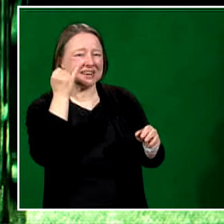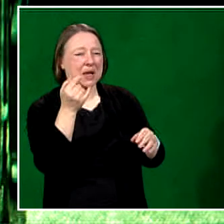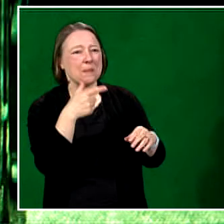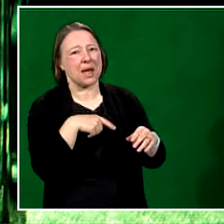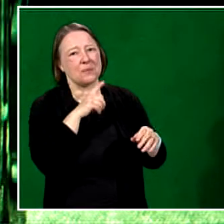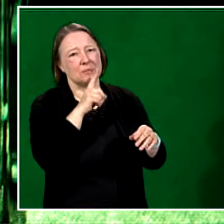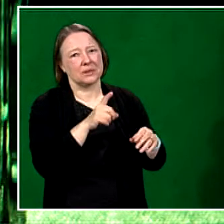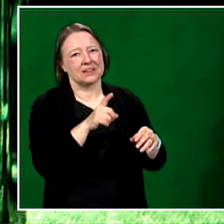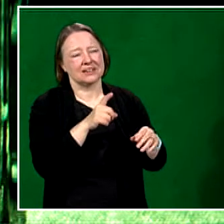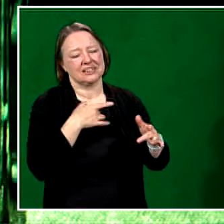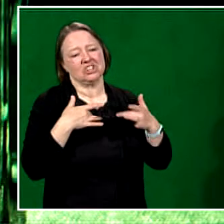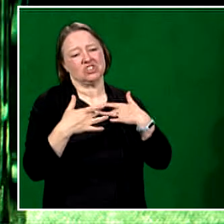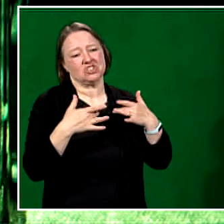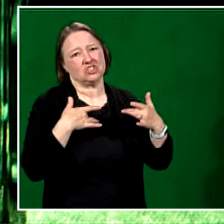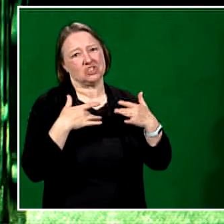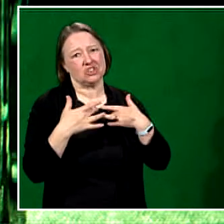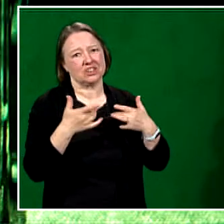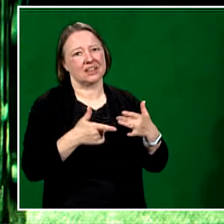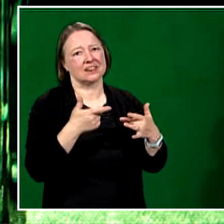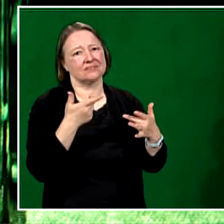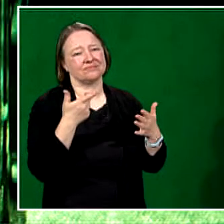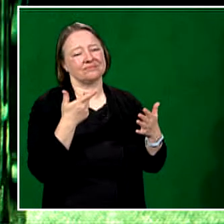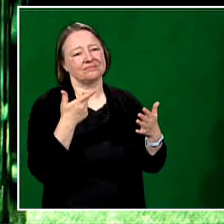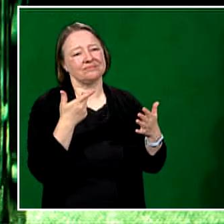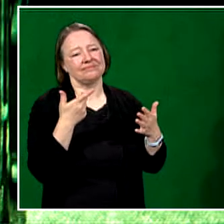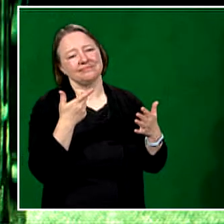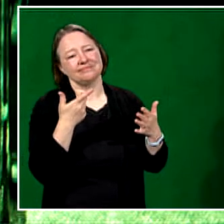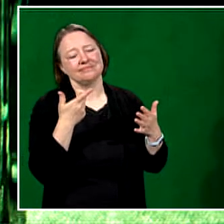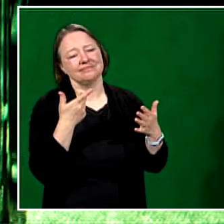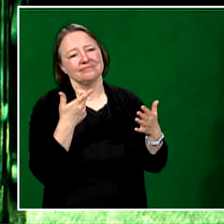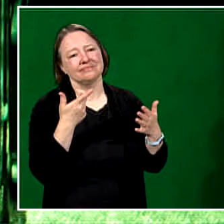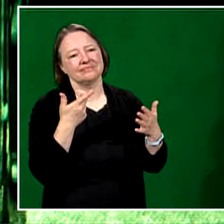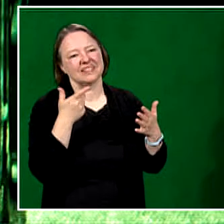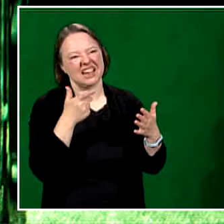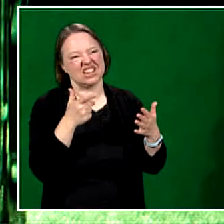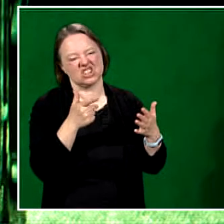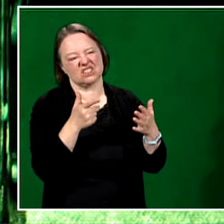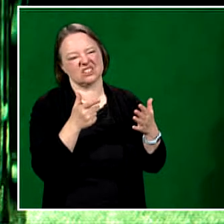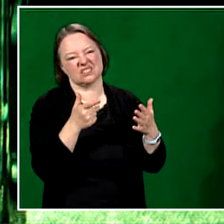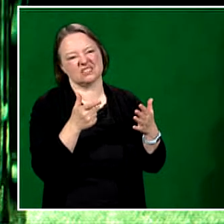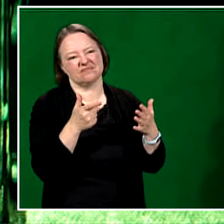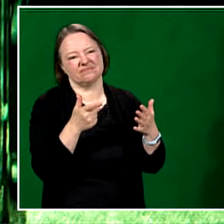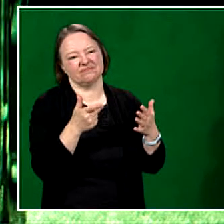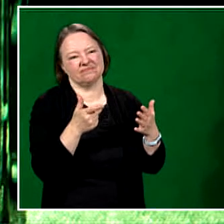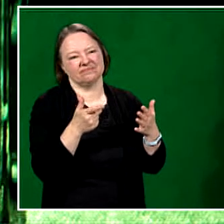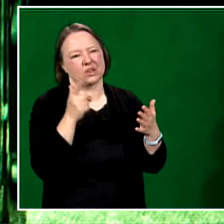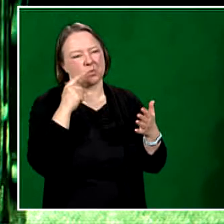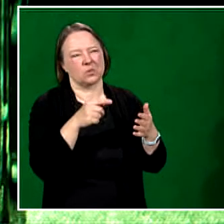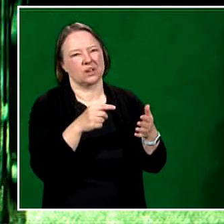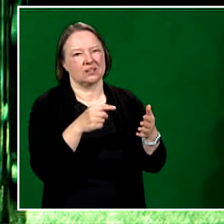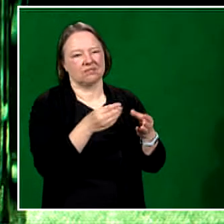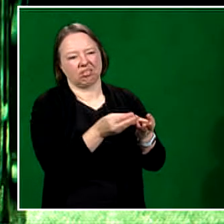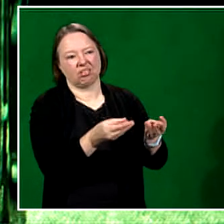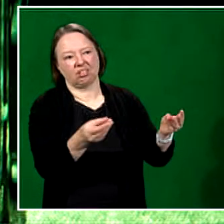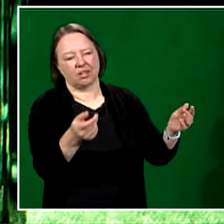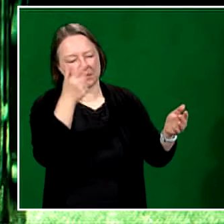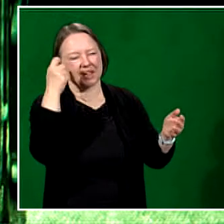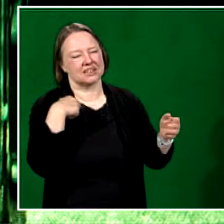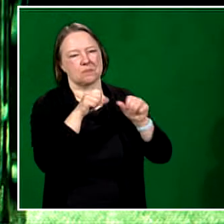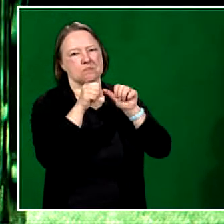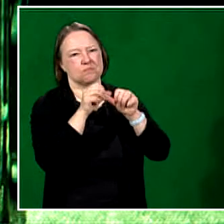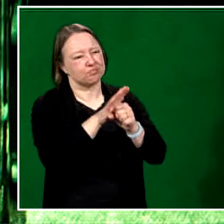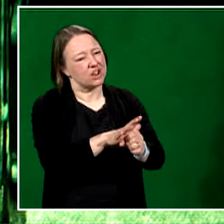would be very concerned that it just fades out for want of continual pressure